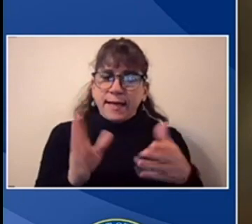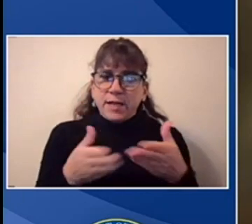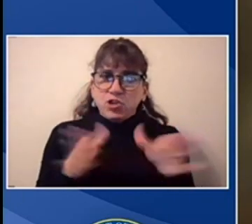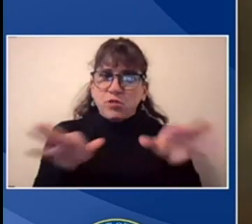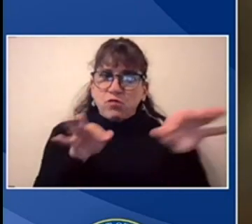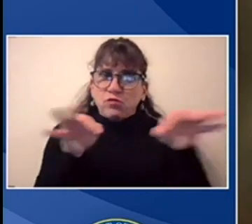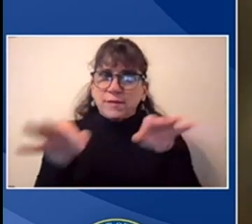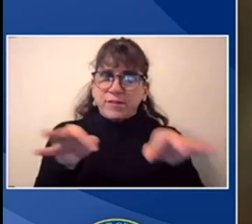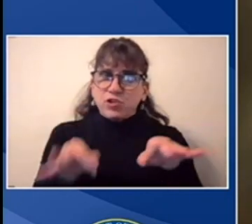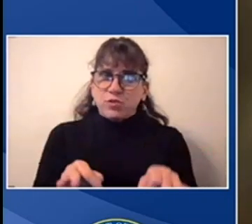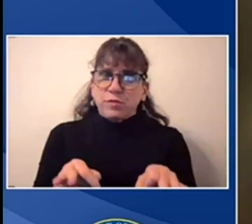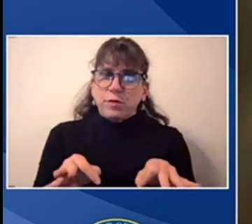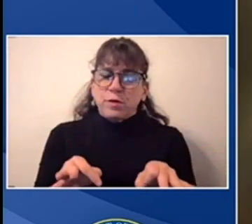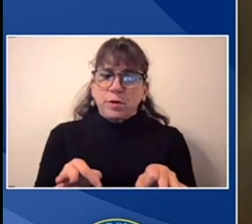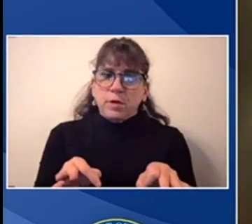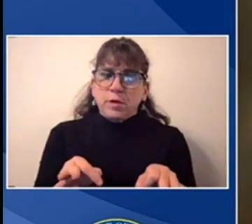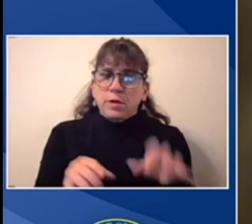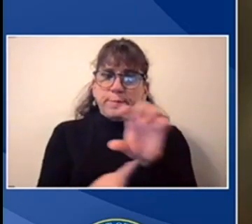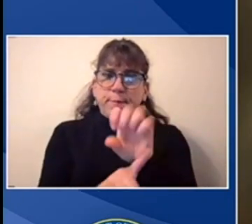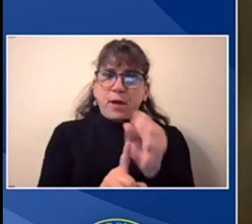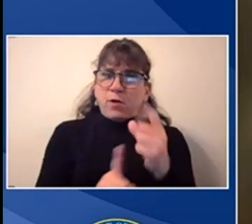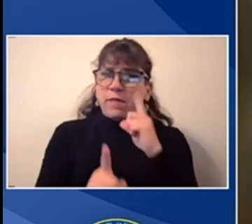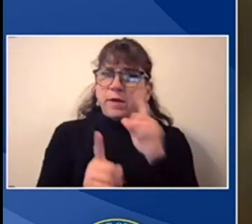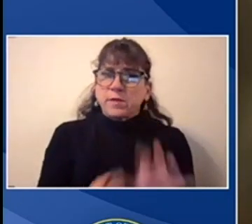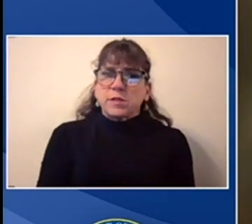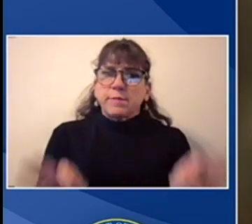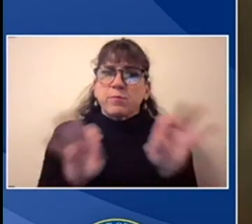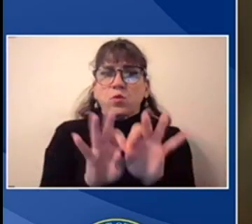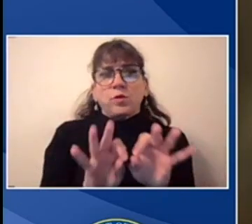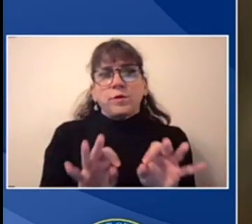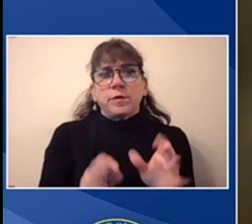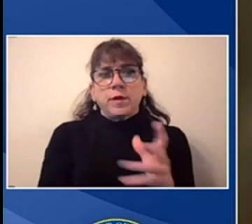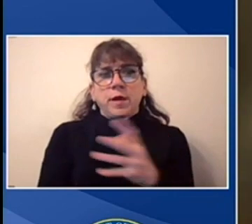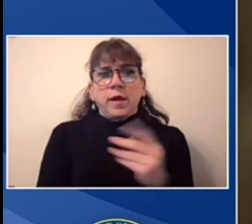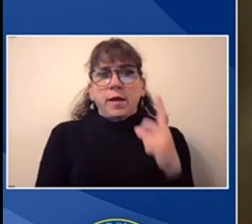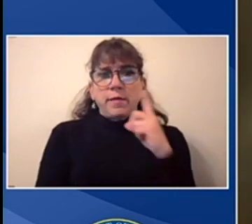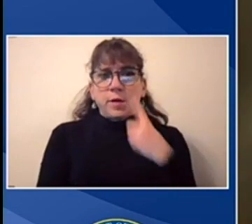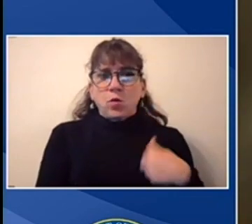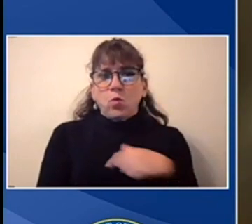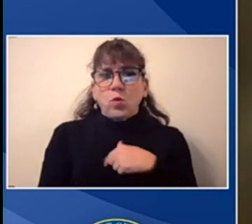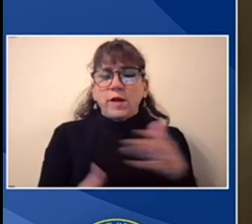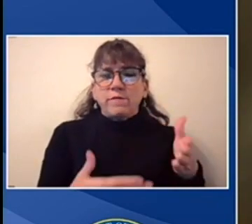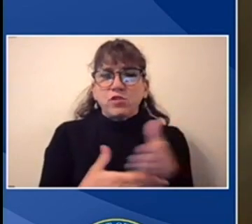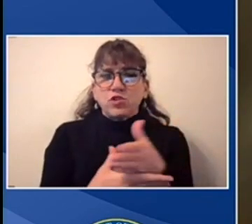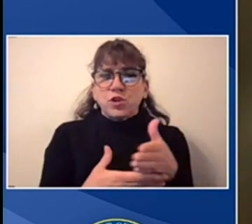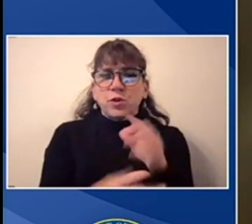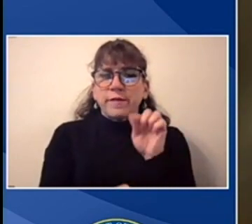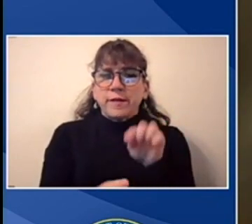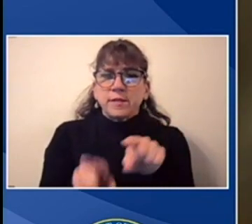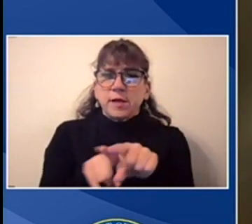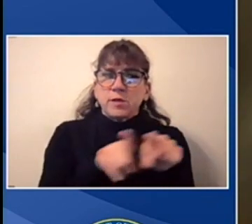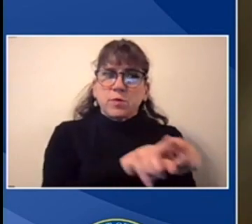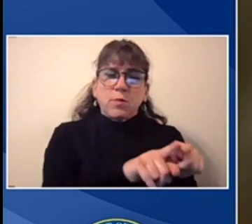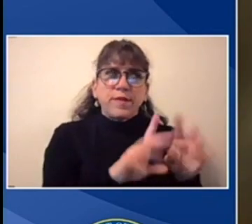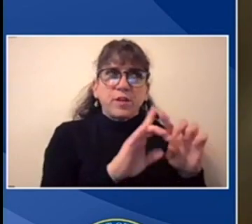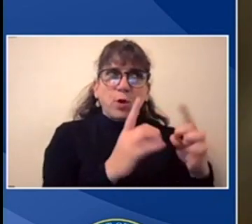definitional matter. I think it's important, I think we've shared this as well with the department,